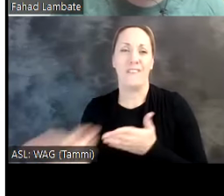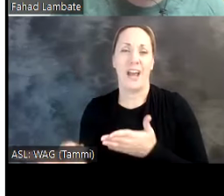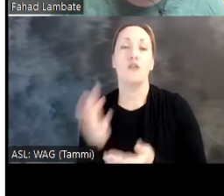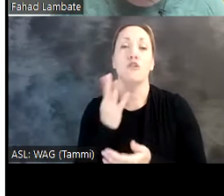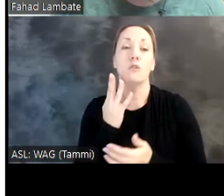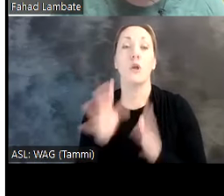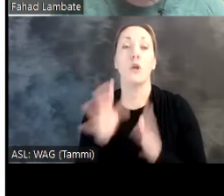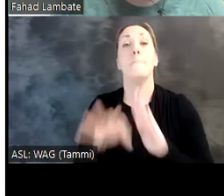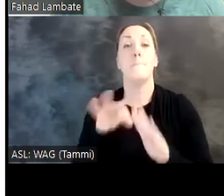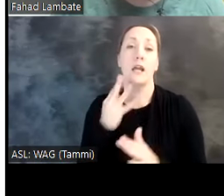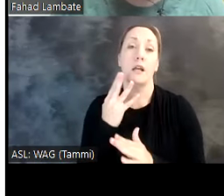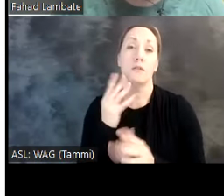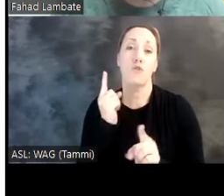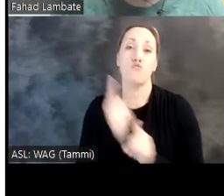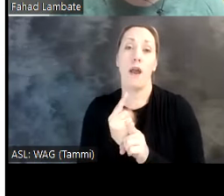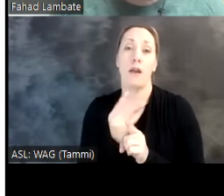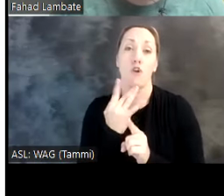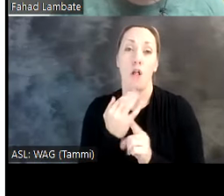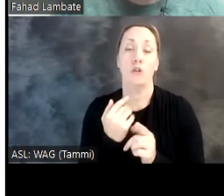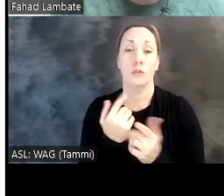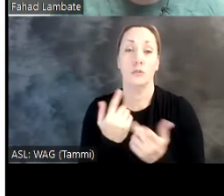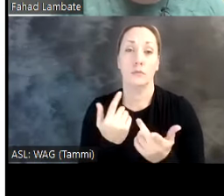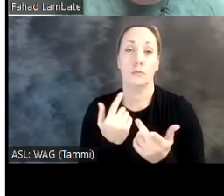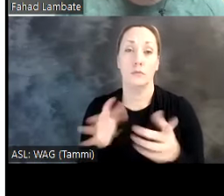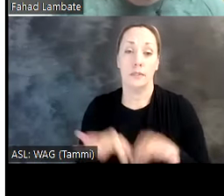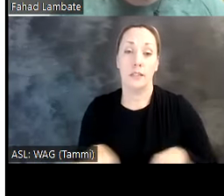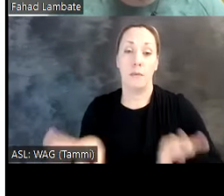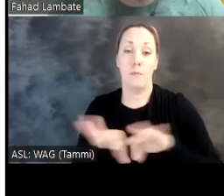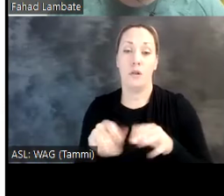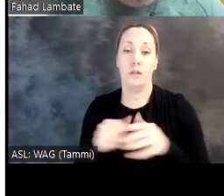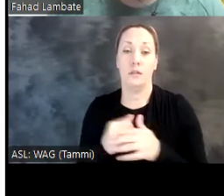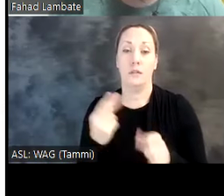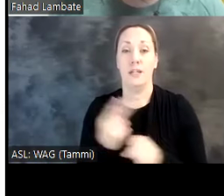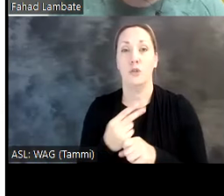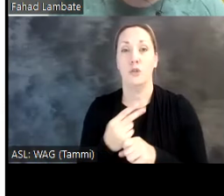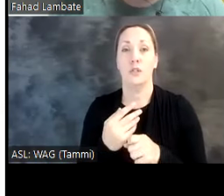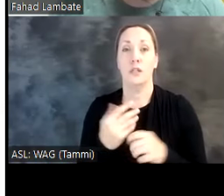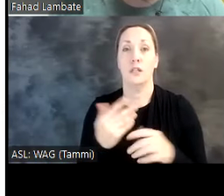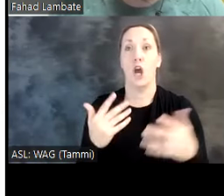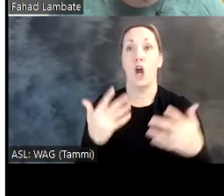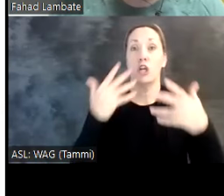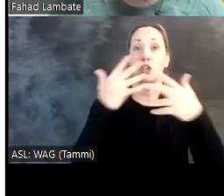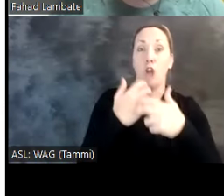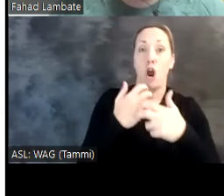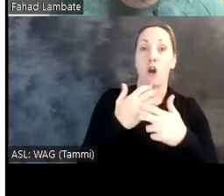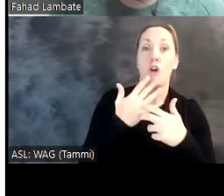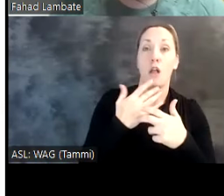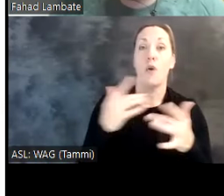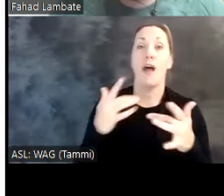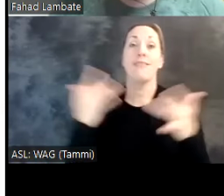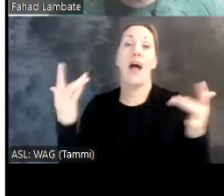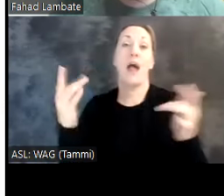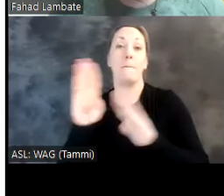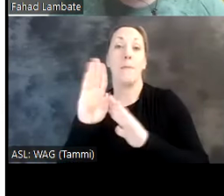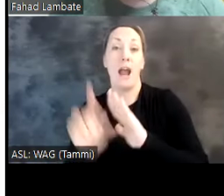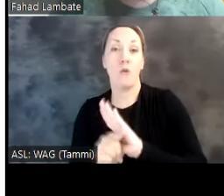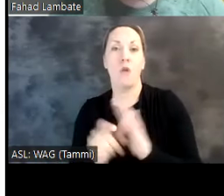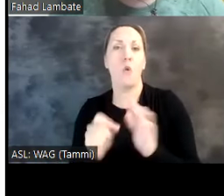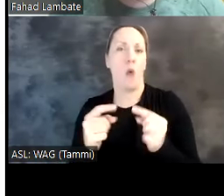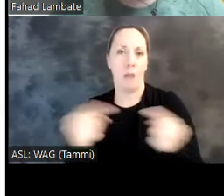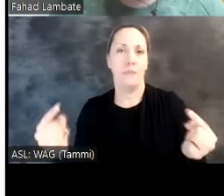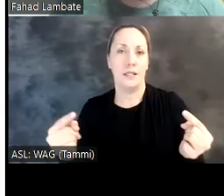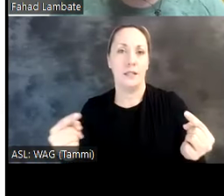the colors the right way, like using a dark color on a light background, or a light color on